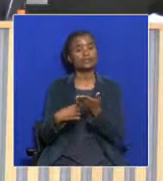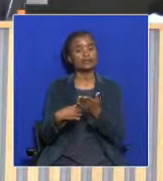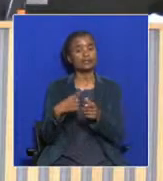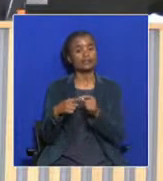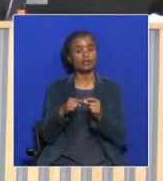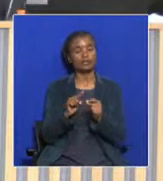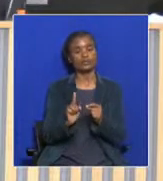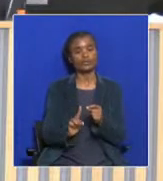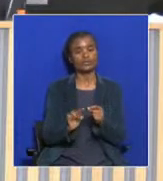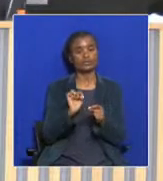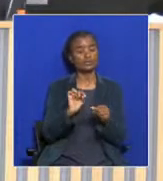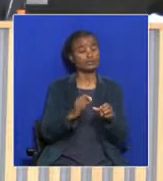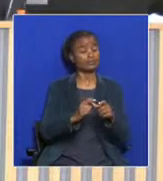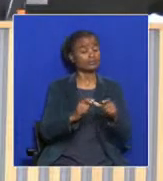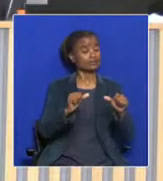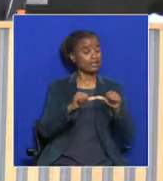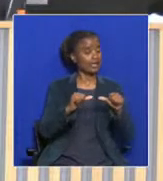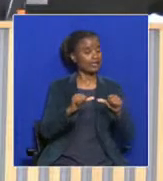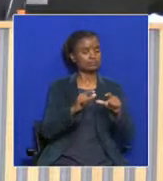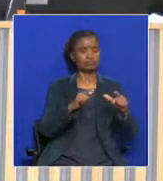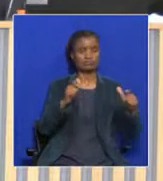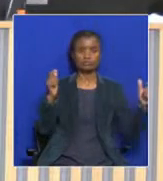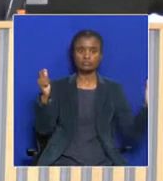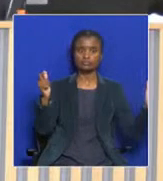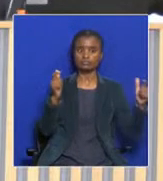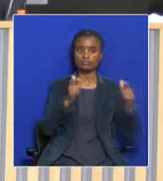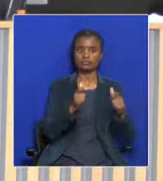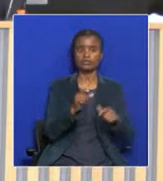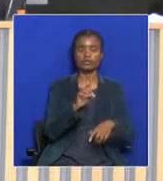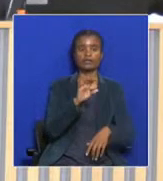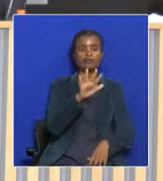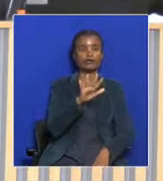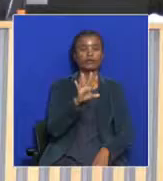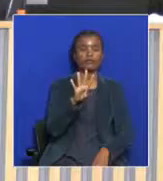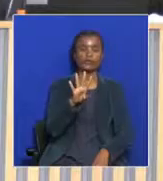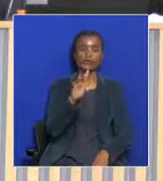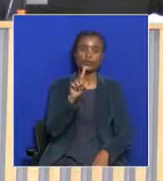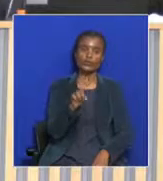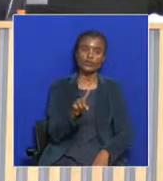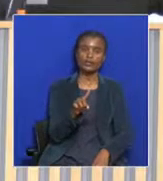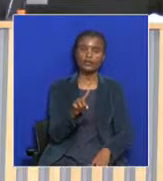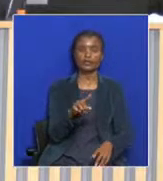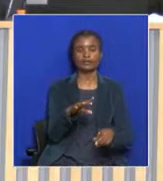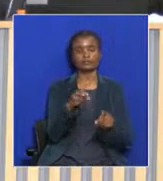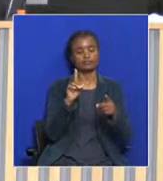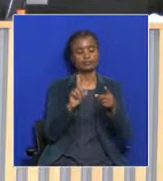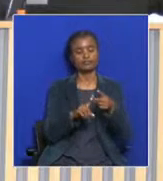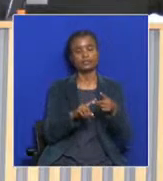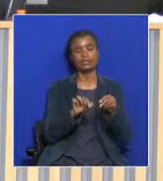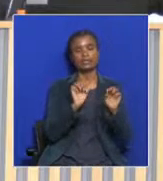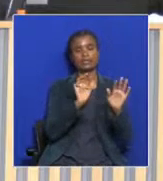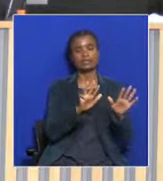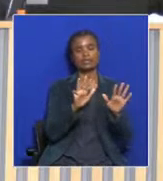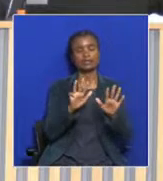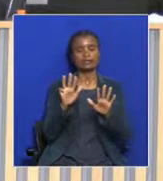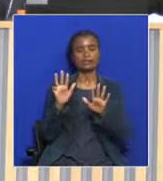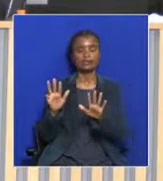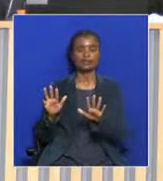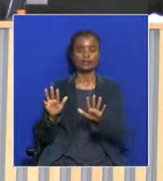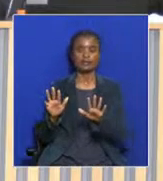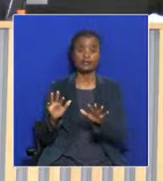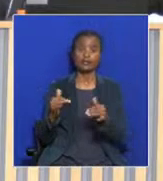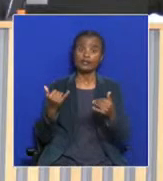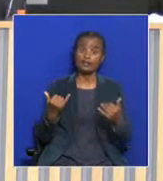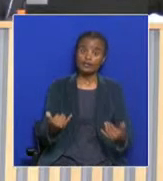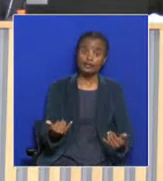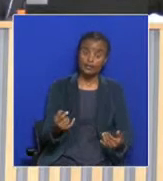quantity of the 541 and the 999. Now you are told that,